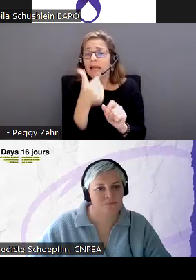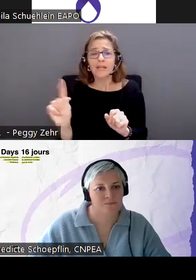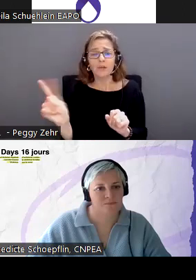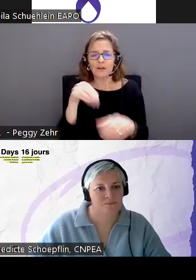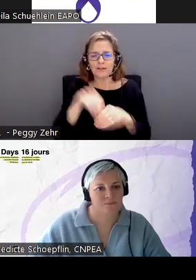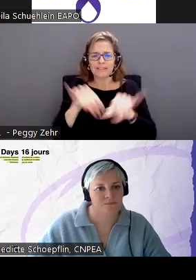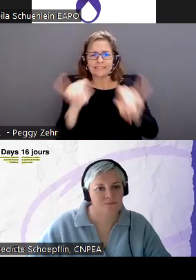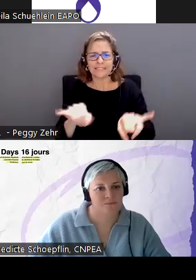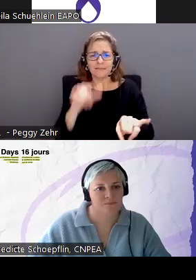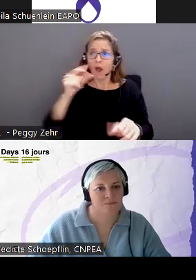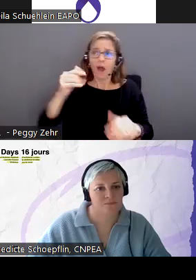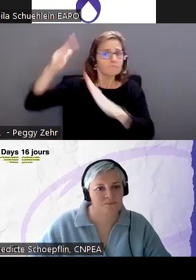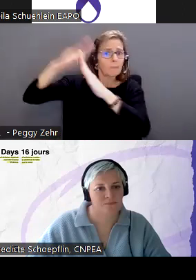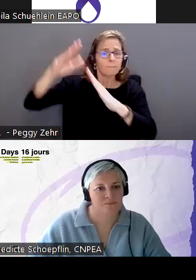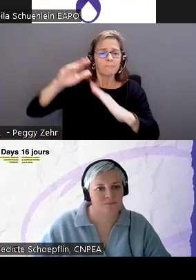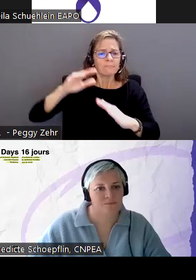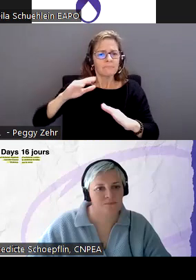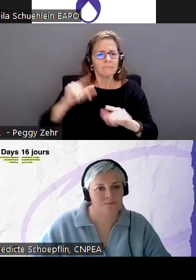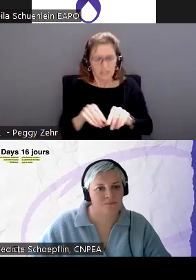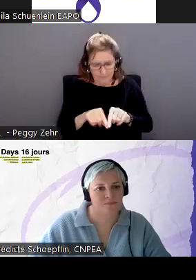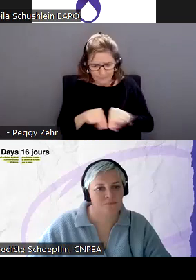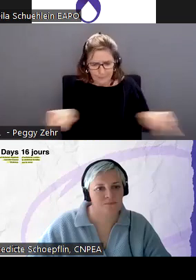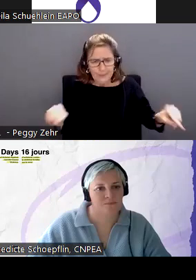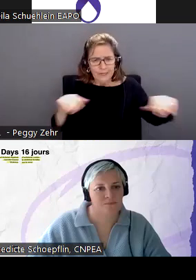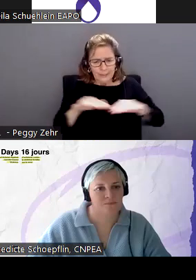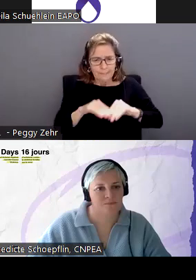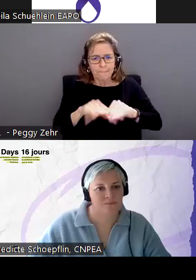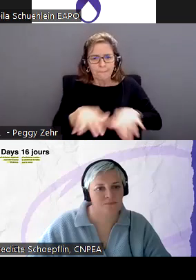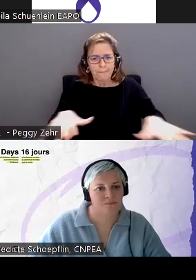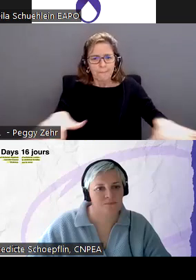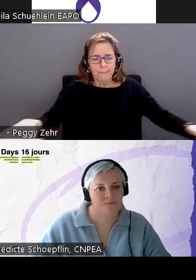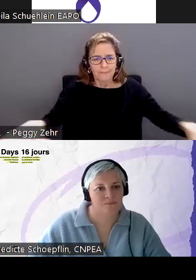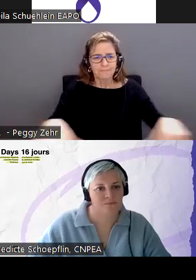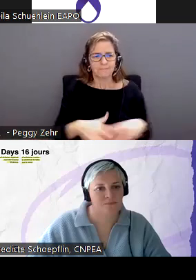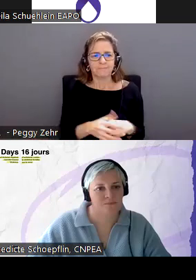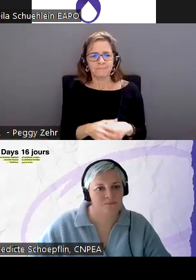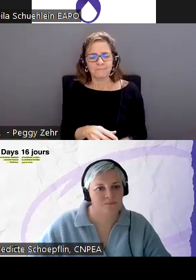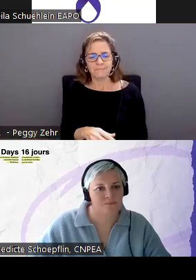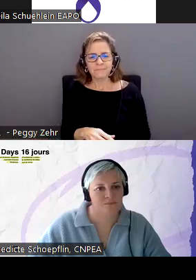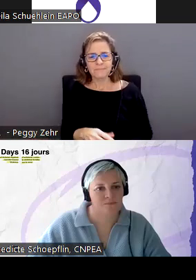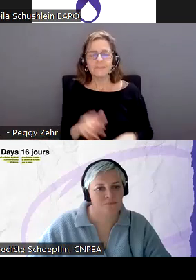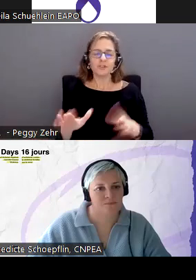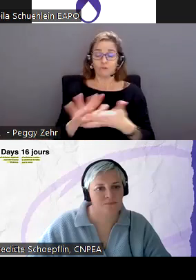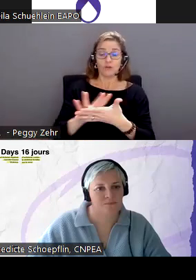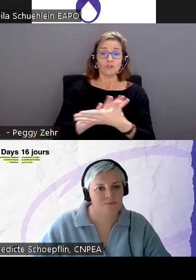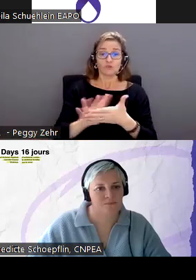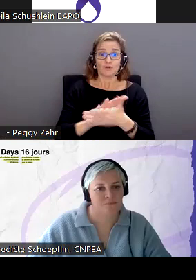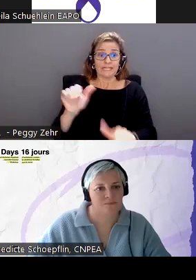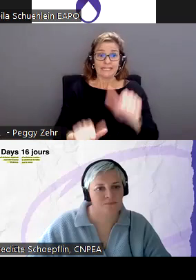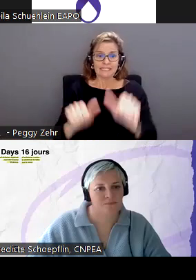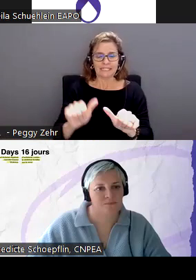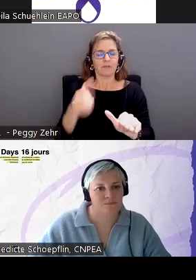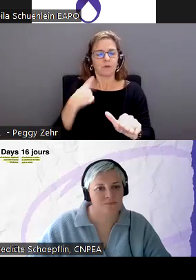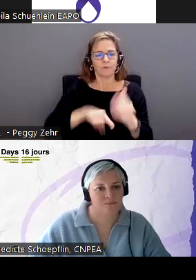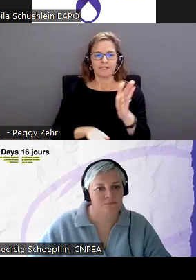So we started this project with the idea of an assessment template for screening, assessment, and interventions. And I've just explained